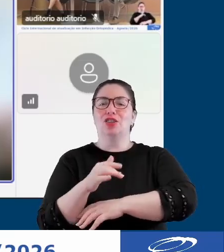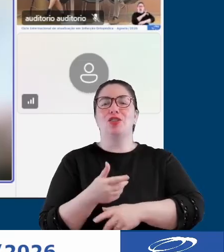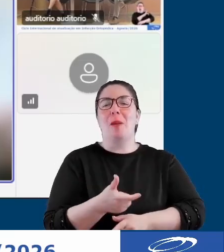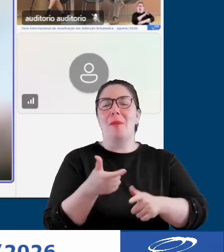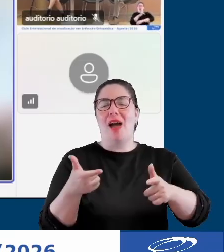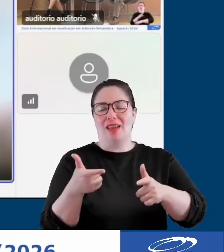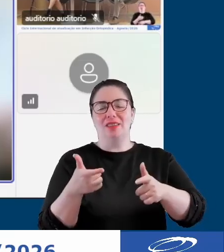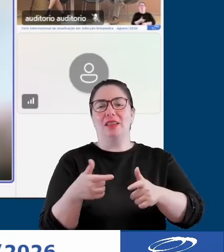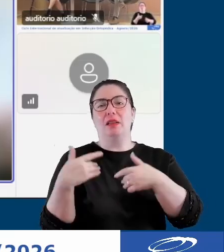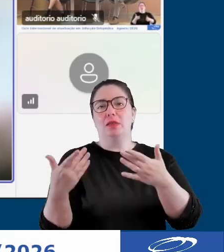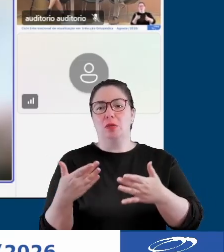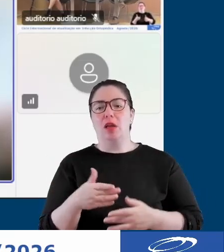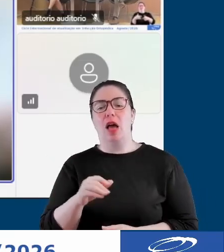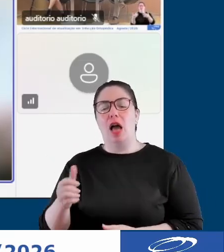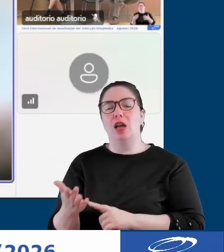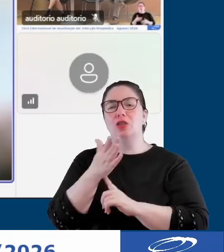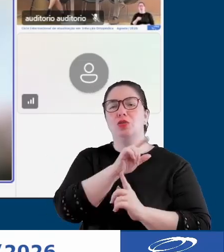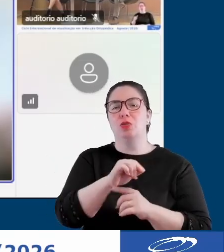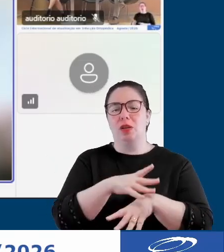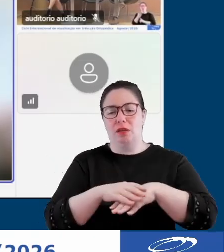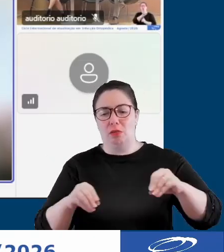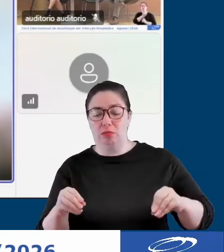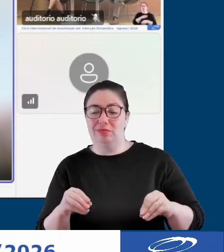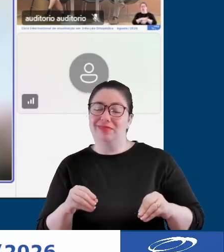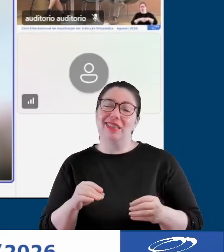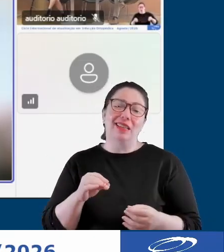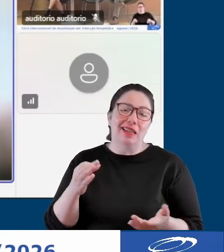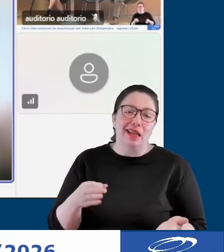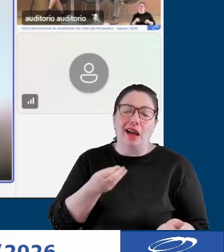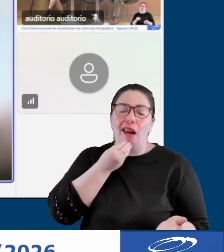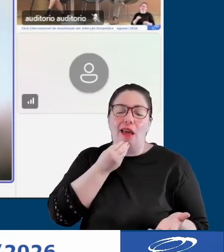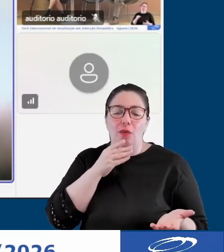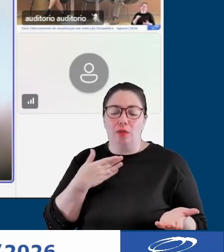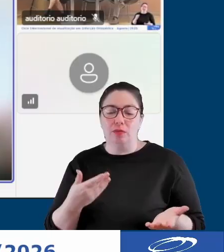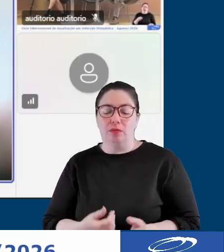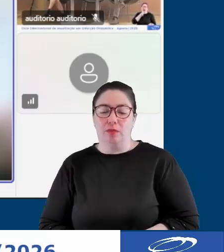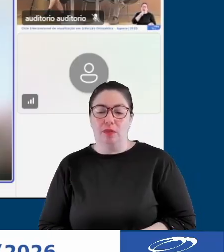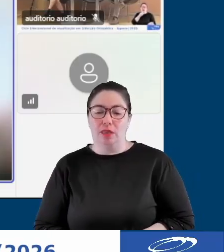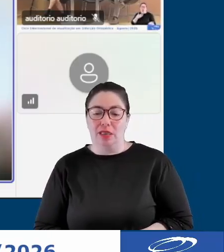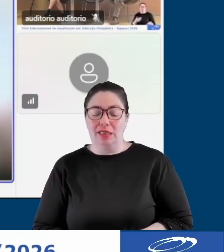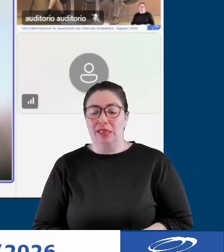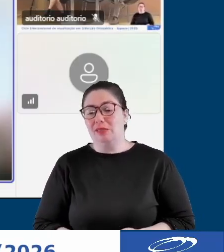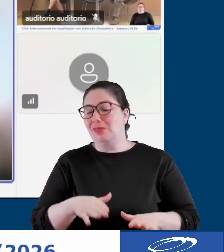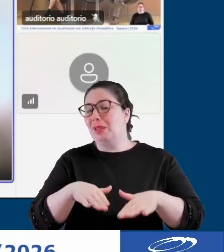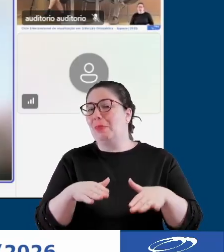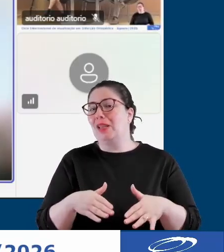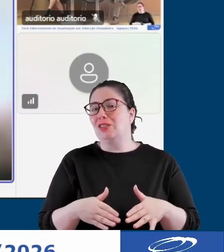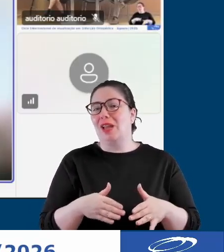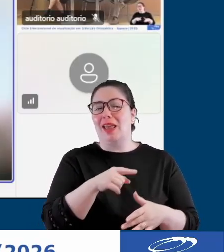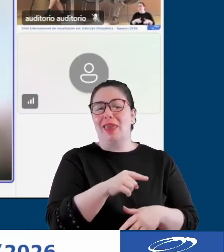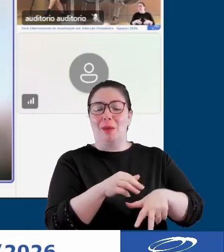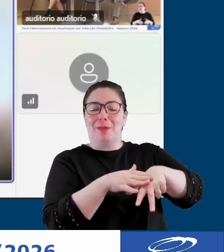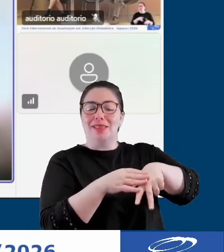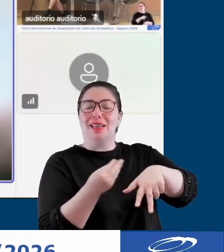it is for now. Of course, we have then thought about, okay, is there any other microbial product from the bacteria